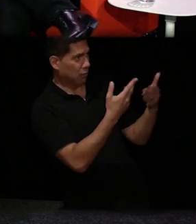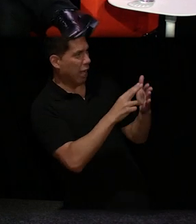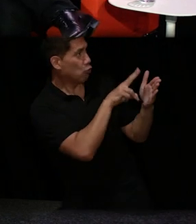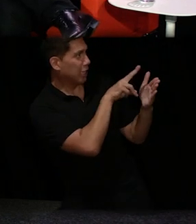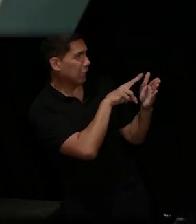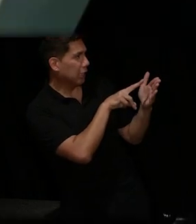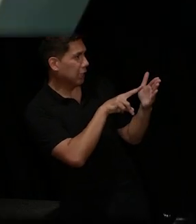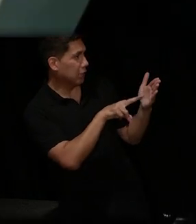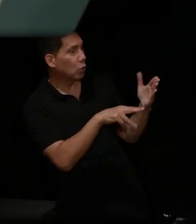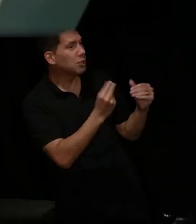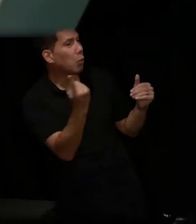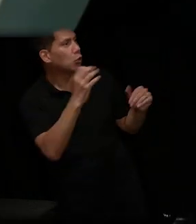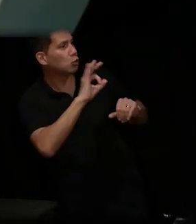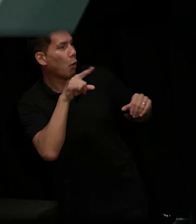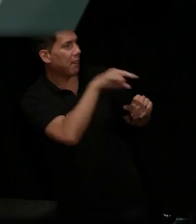wasn't there,